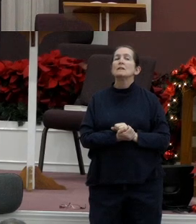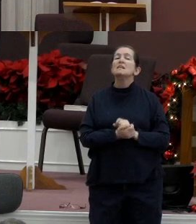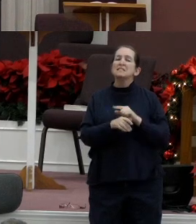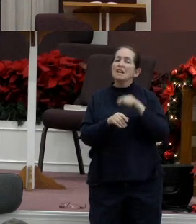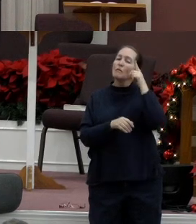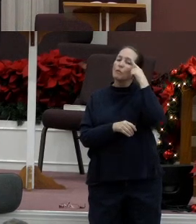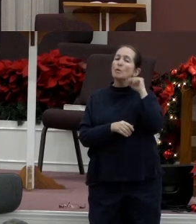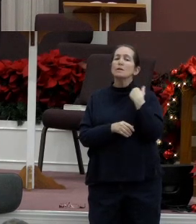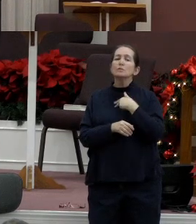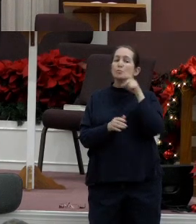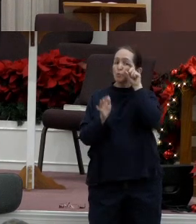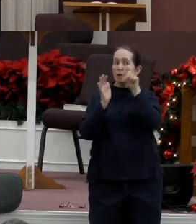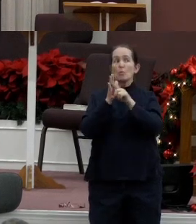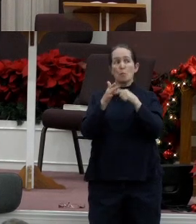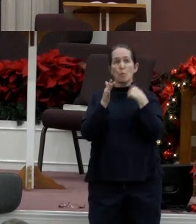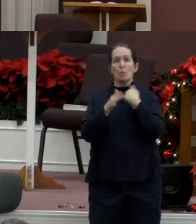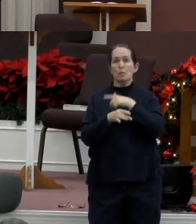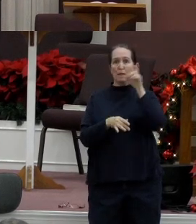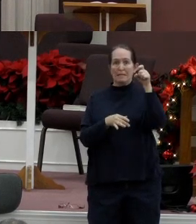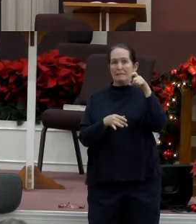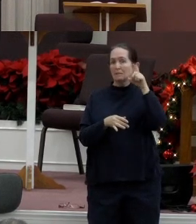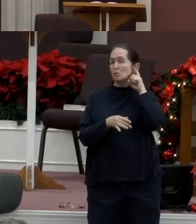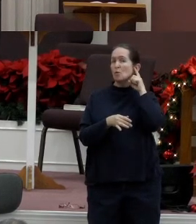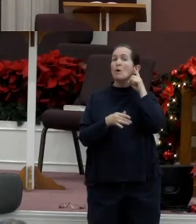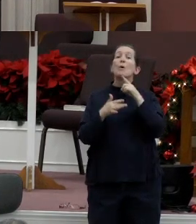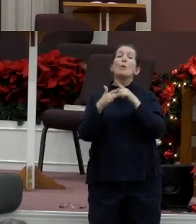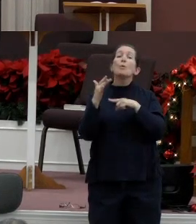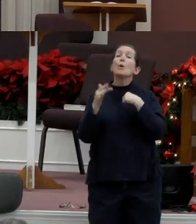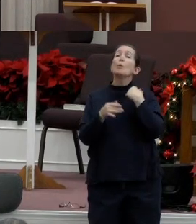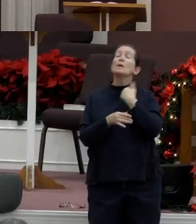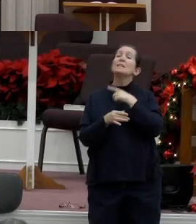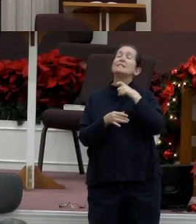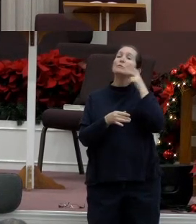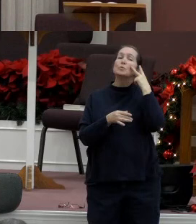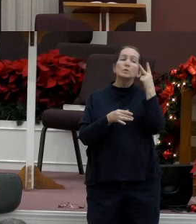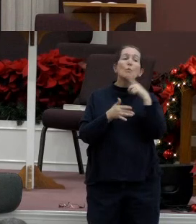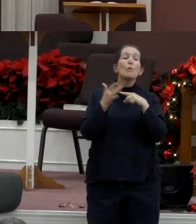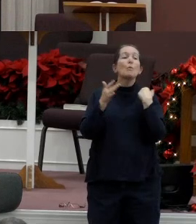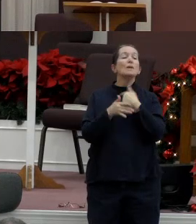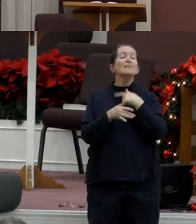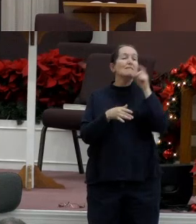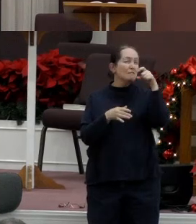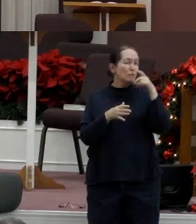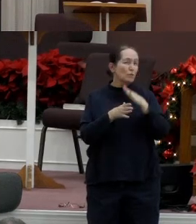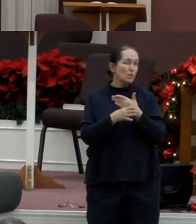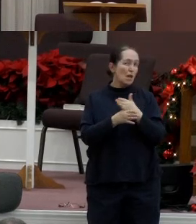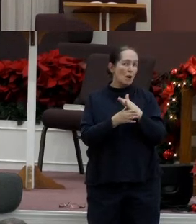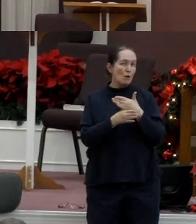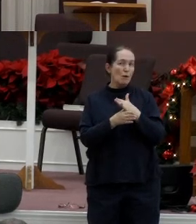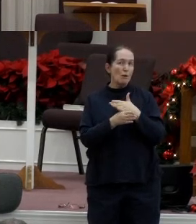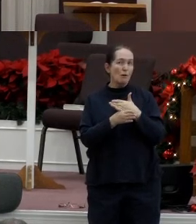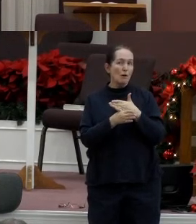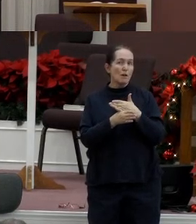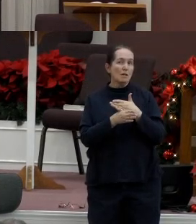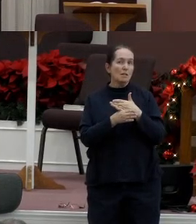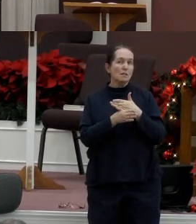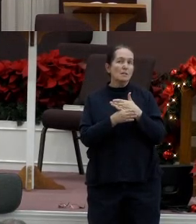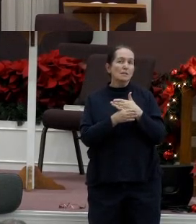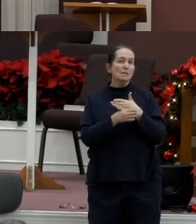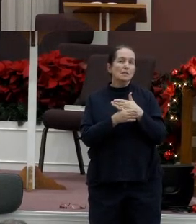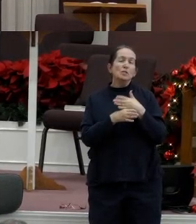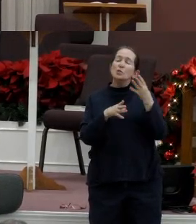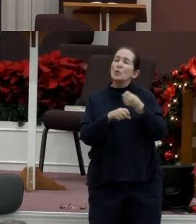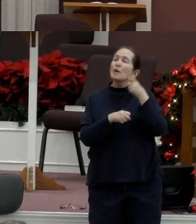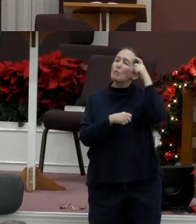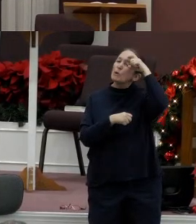to recognize what we need to hear, what we need to see, and what we need to share, to gain wisdom for what